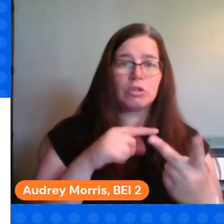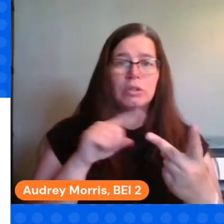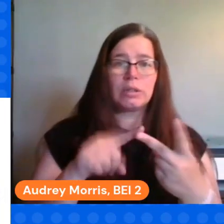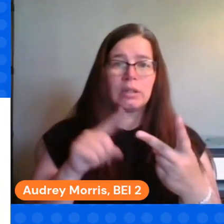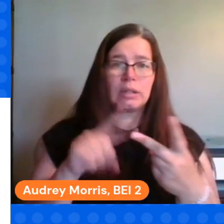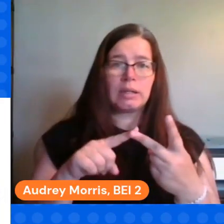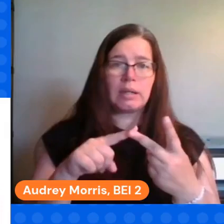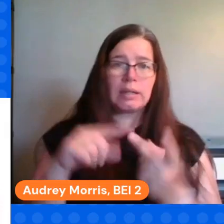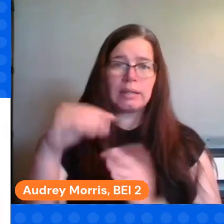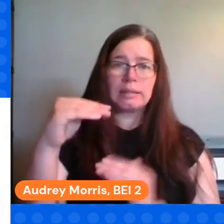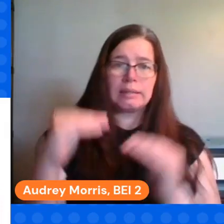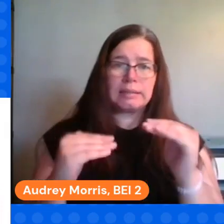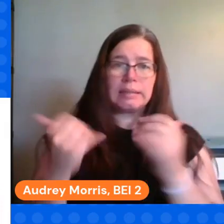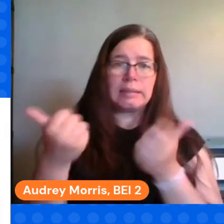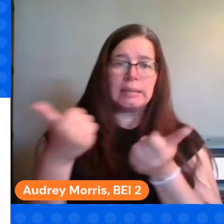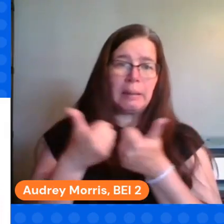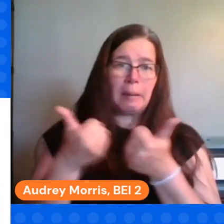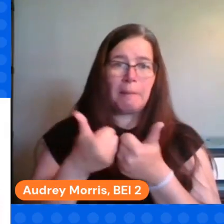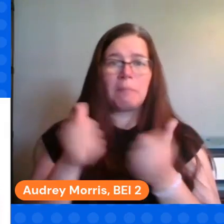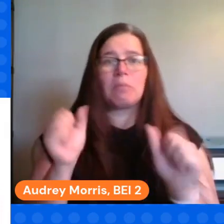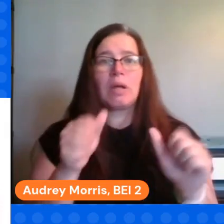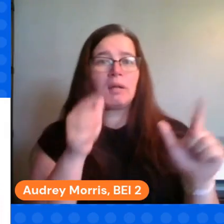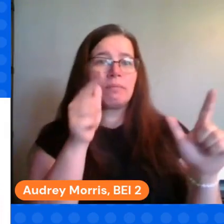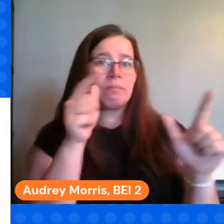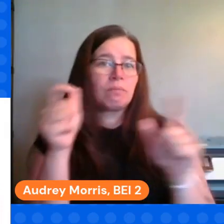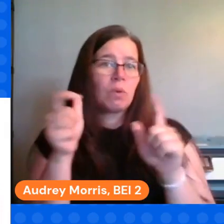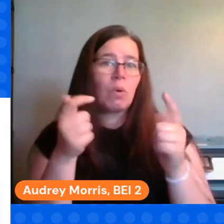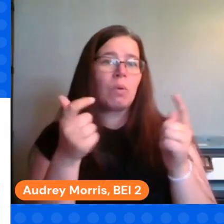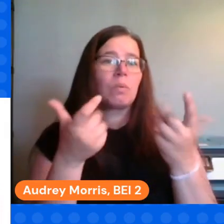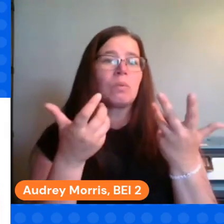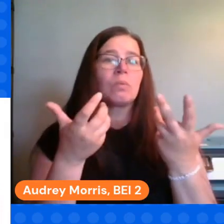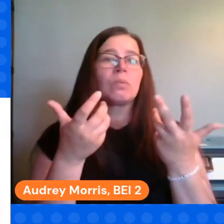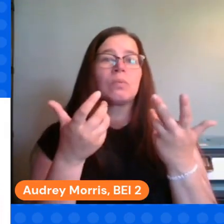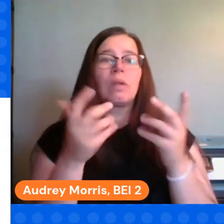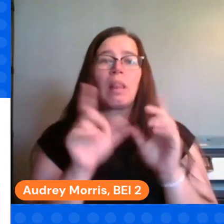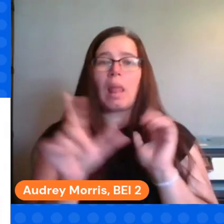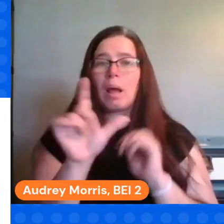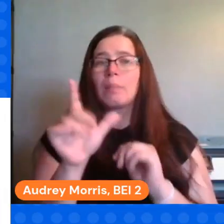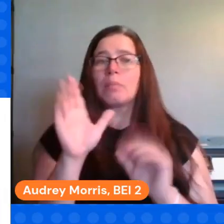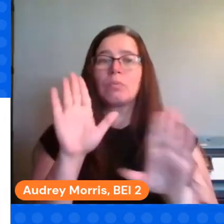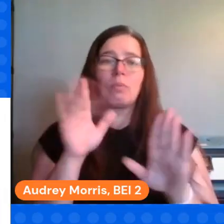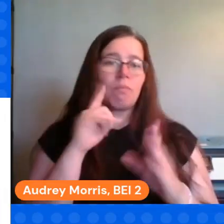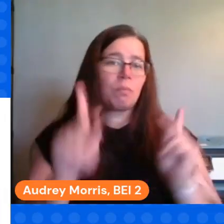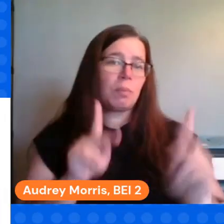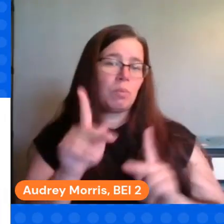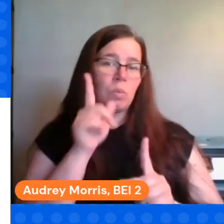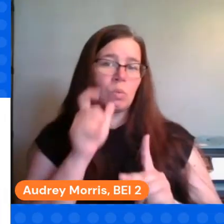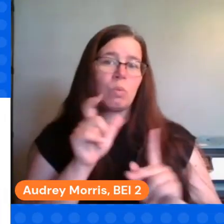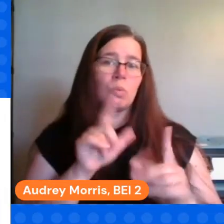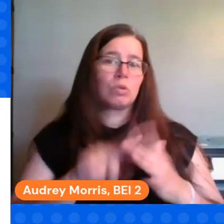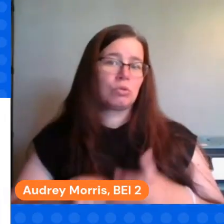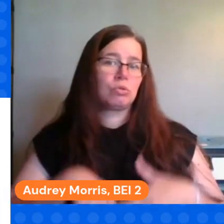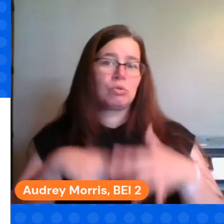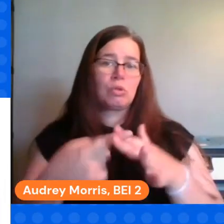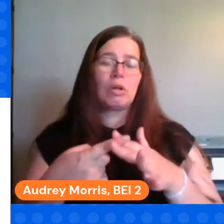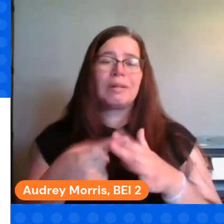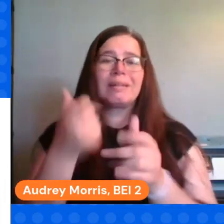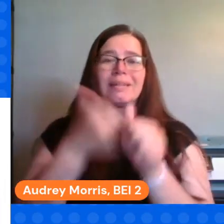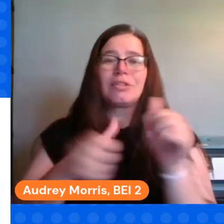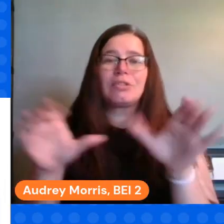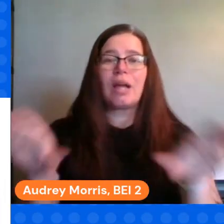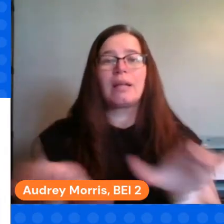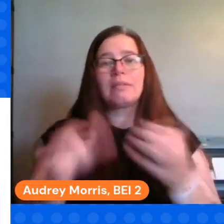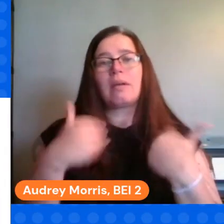a photo of, choose from the library. It's great for folks that are getting started. Each activity has a page, and on that page is